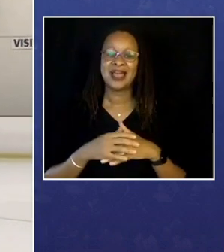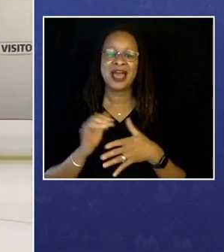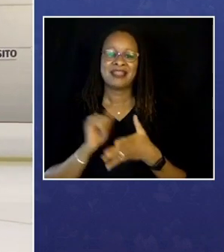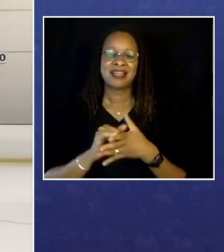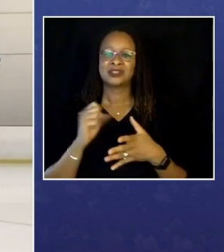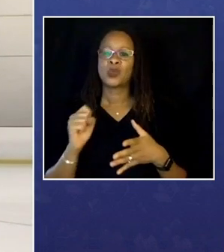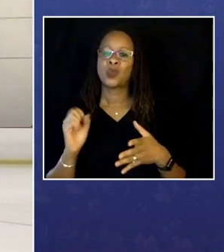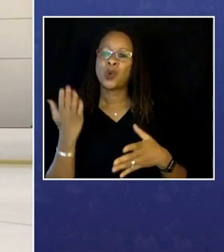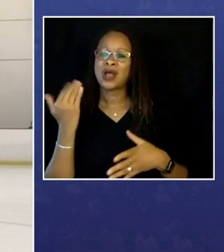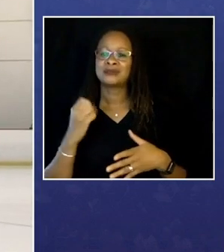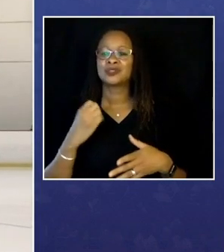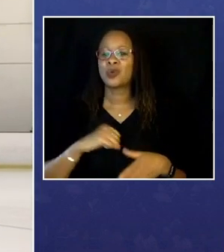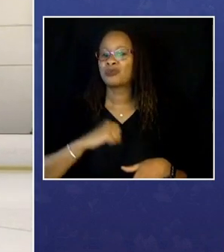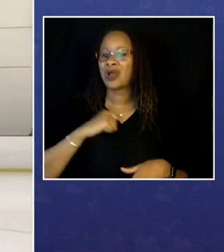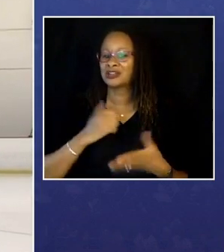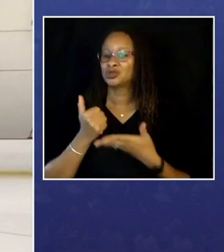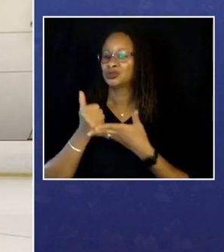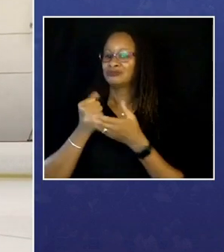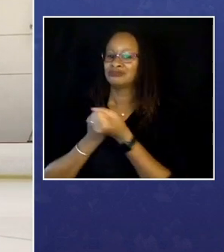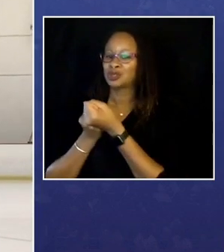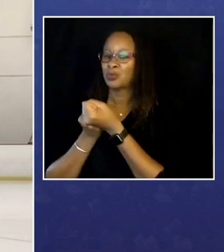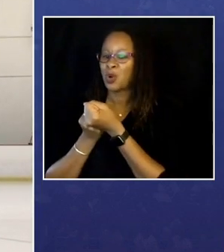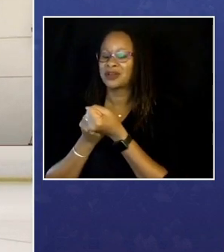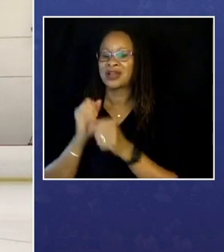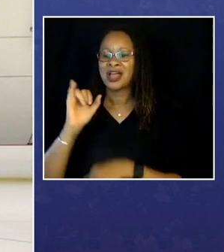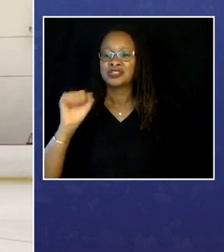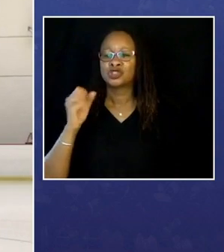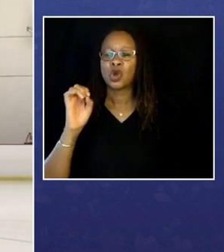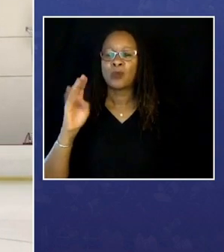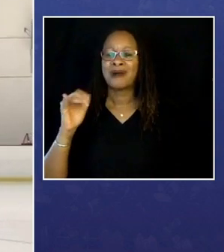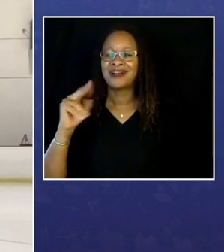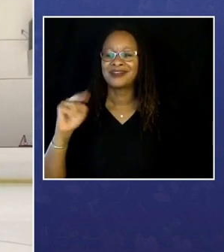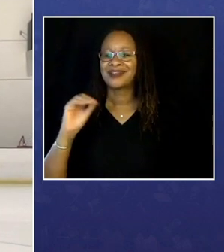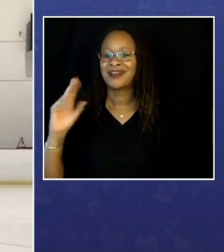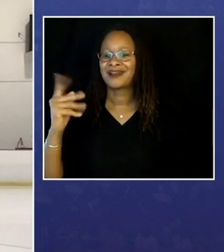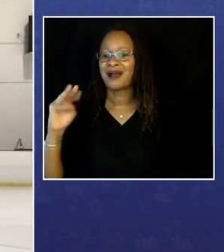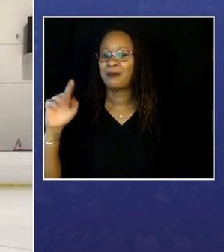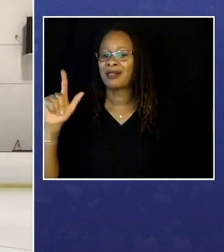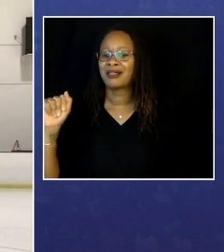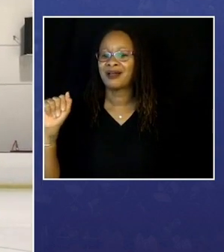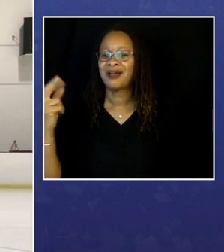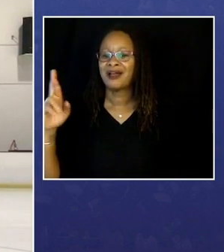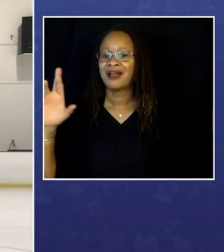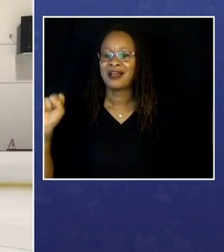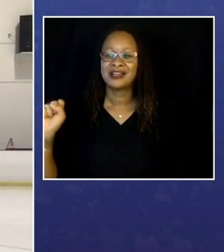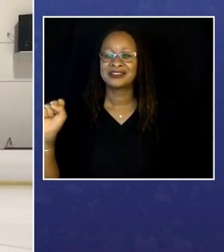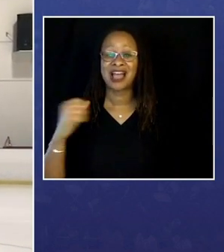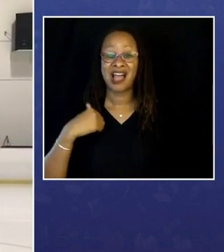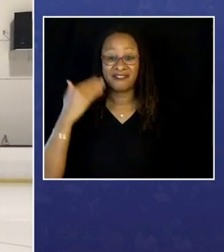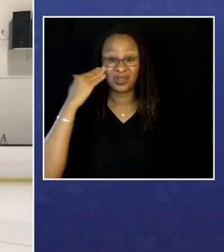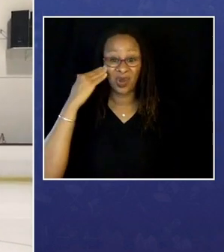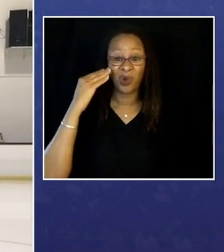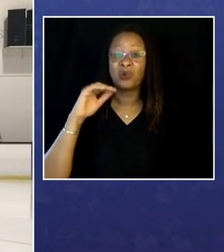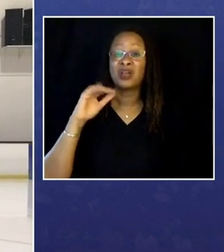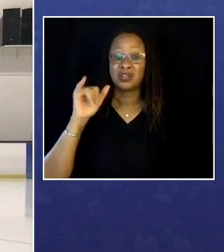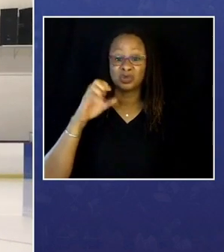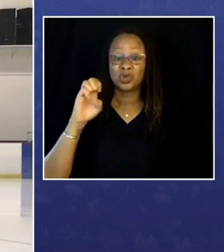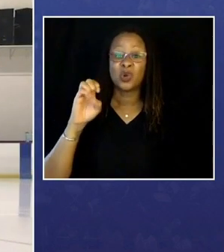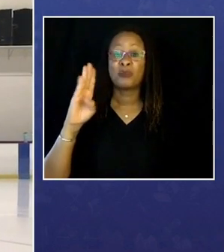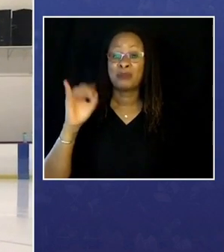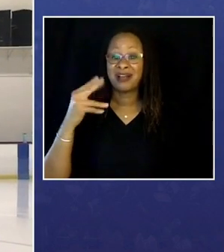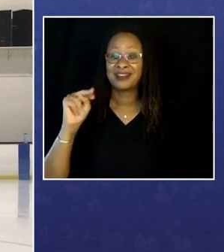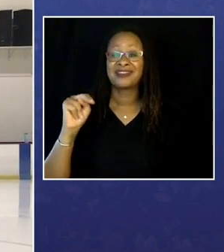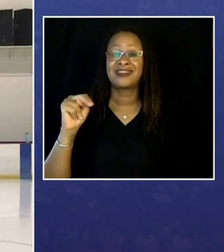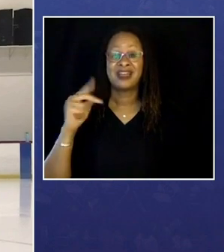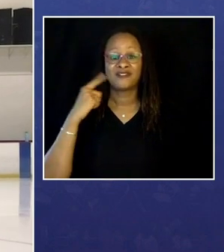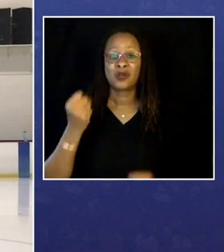And that's why I'm so proud to support Joe Biden and Kamala Harris. I've known Joe Biden for many years